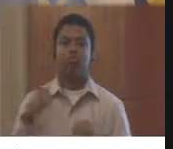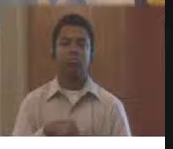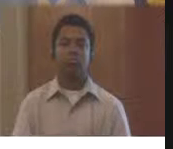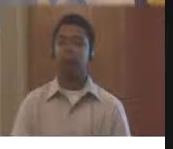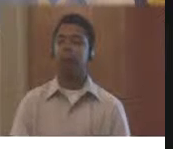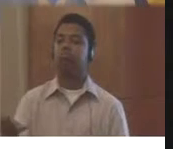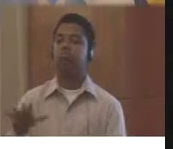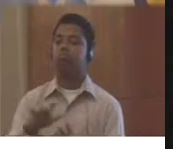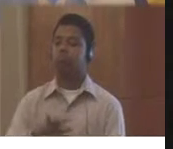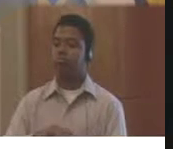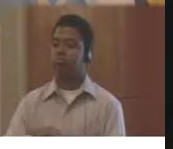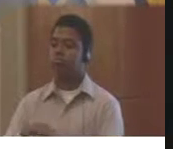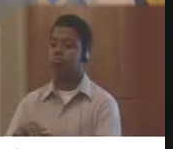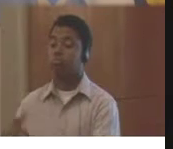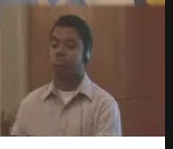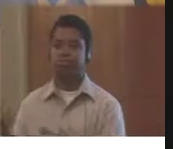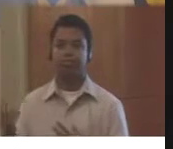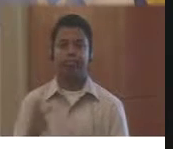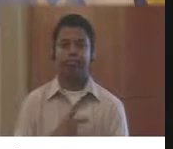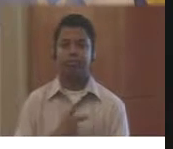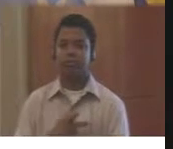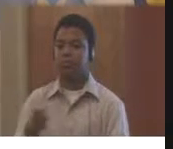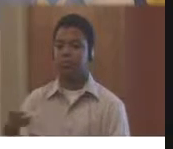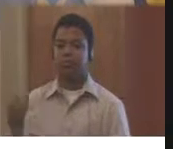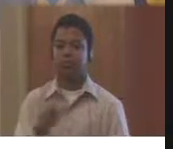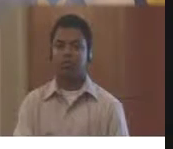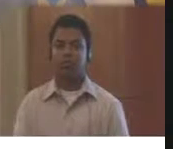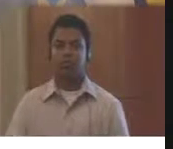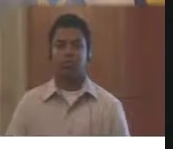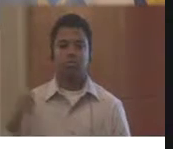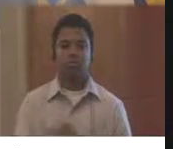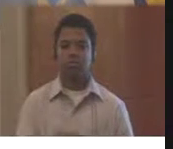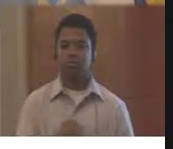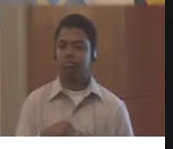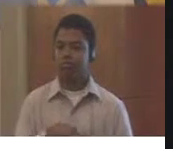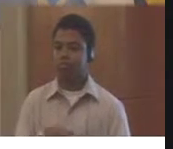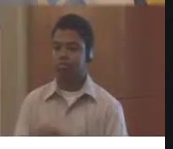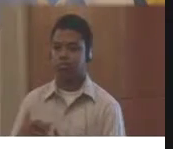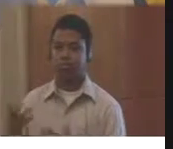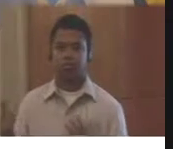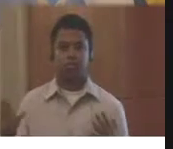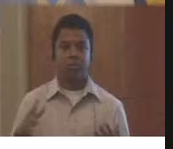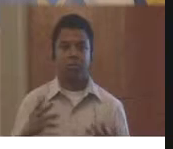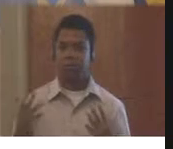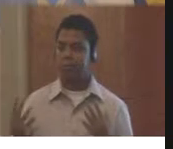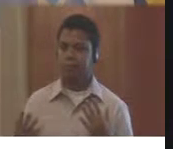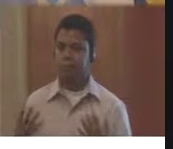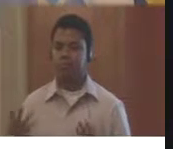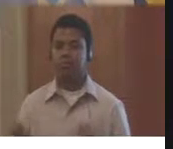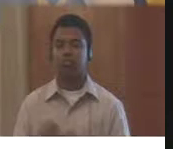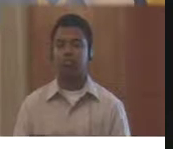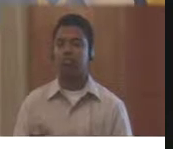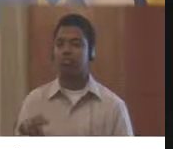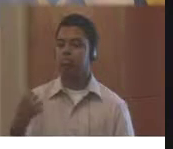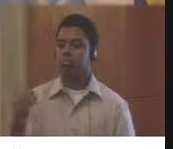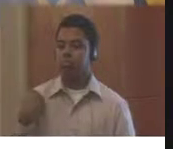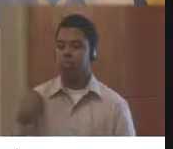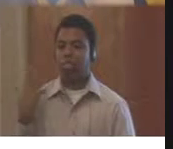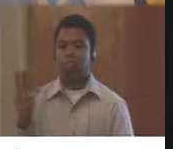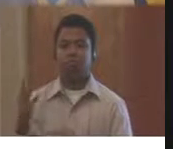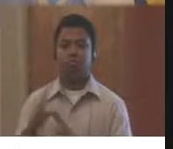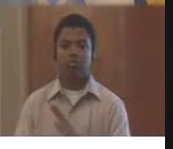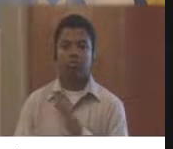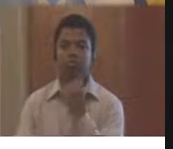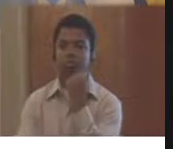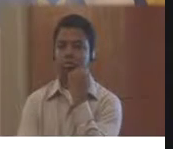they are the ones that are most exposed to risks, and they're the most vulnerable. The worst part is always suffered